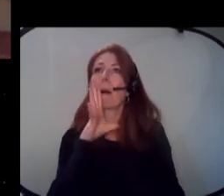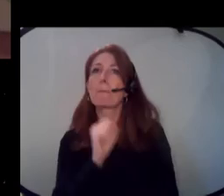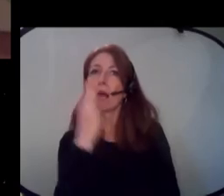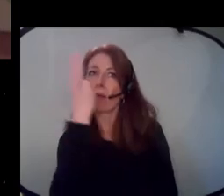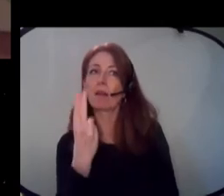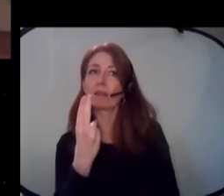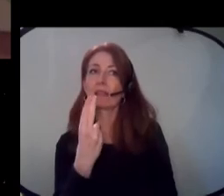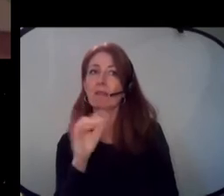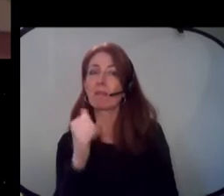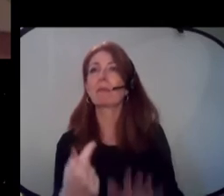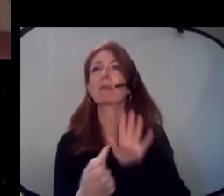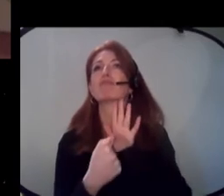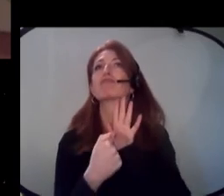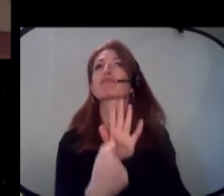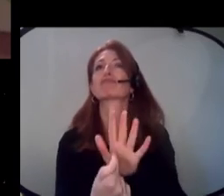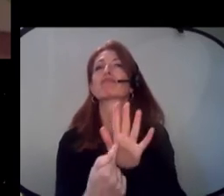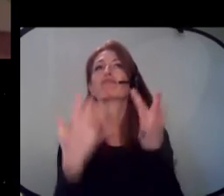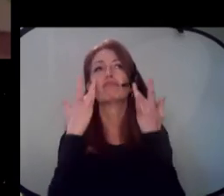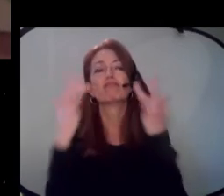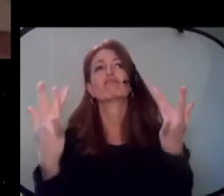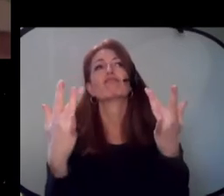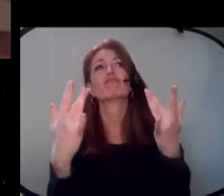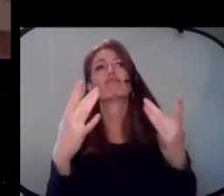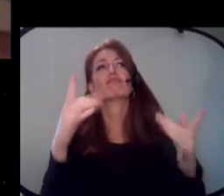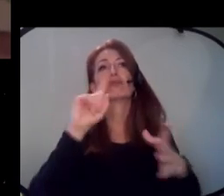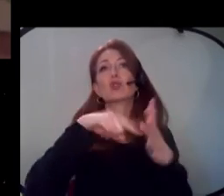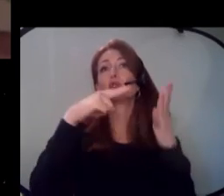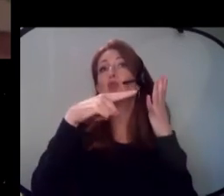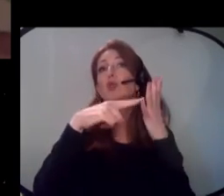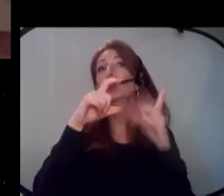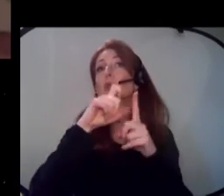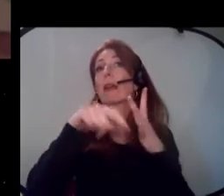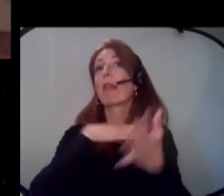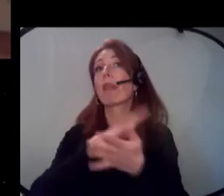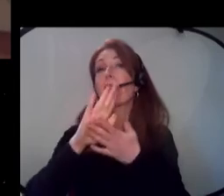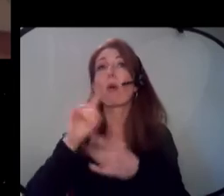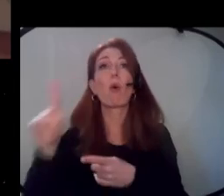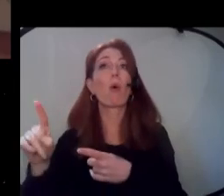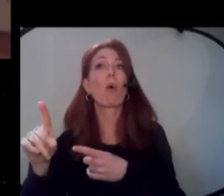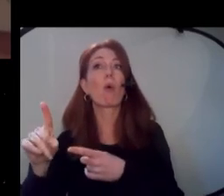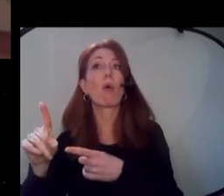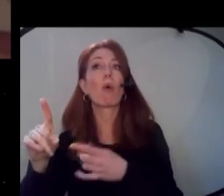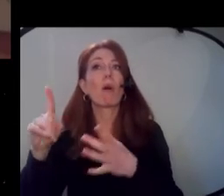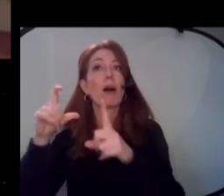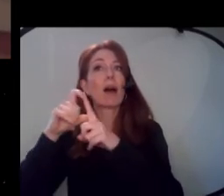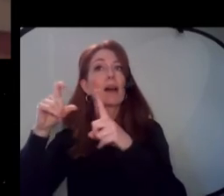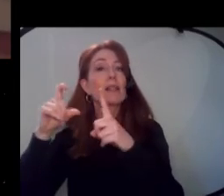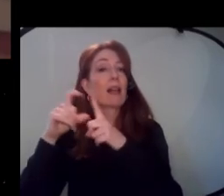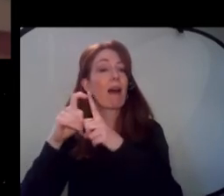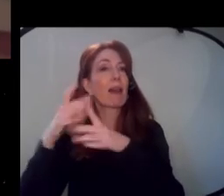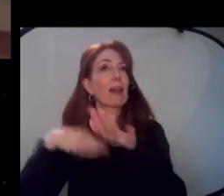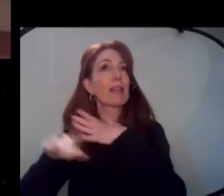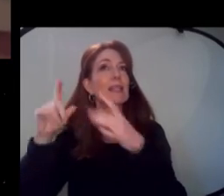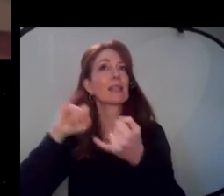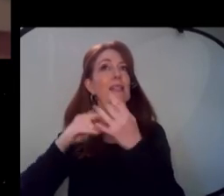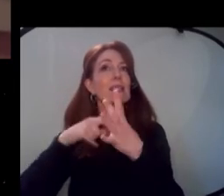Judith or Delilah and Samson as a sort of warning about what women can do to